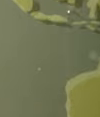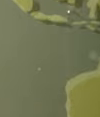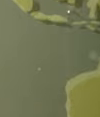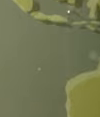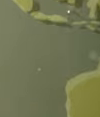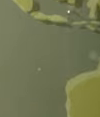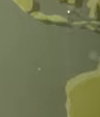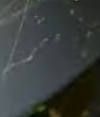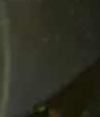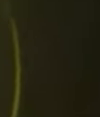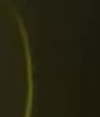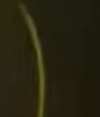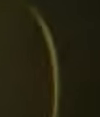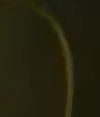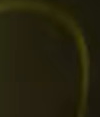night.